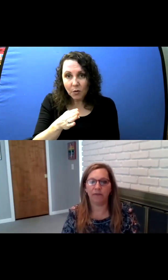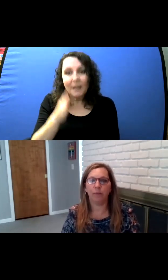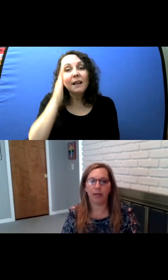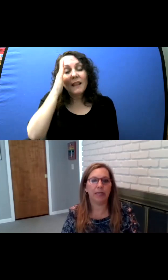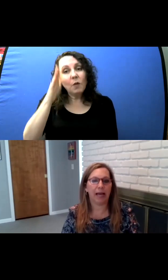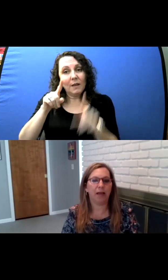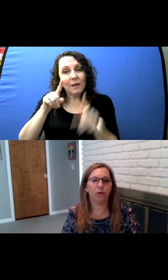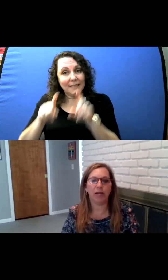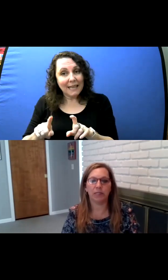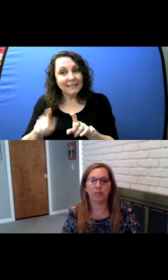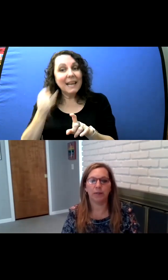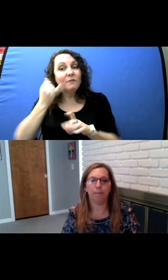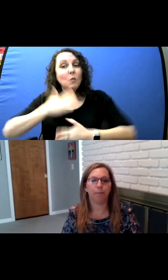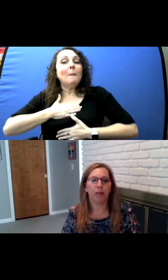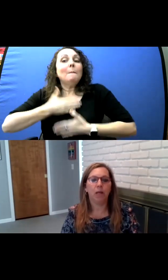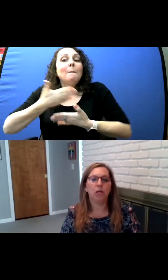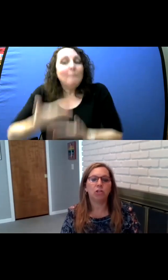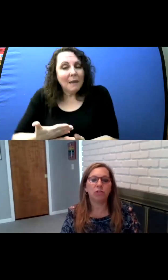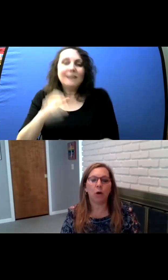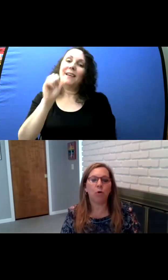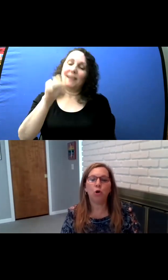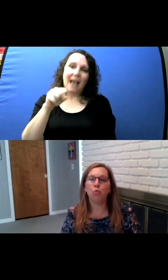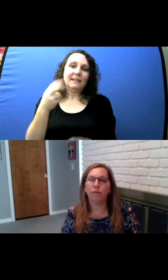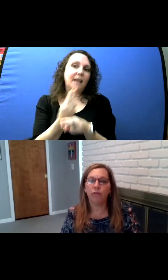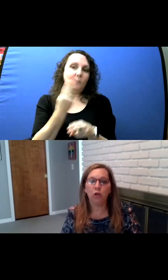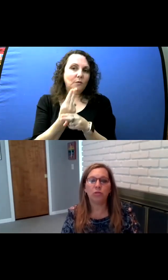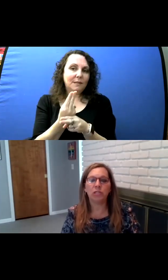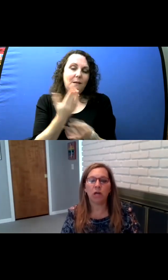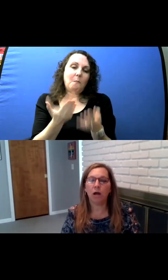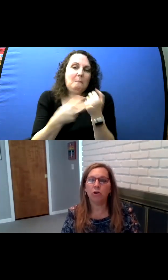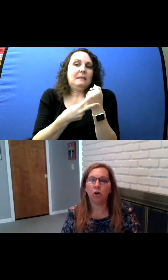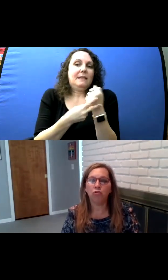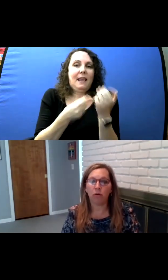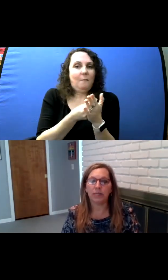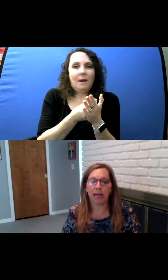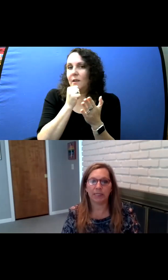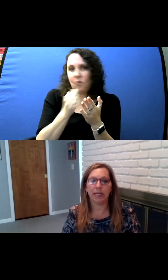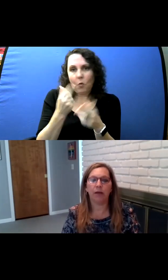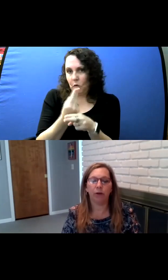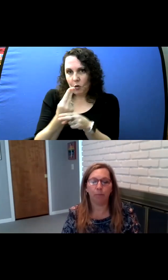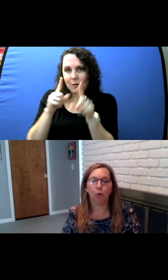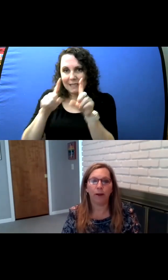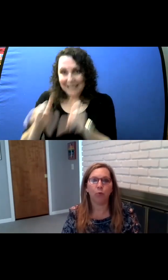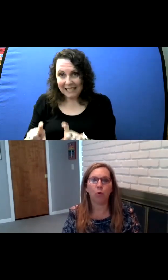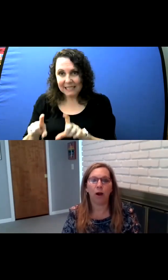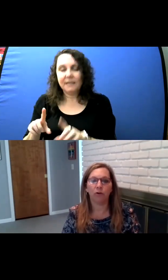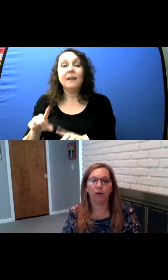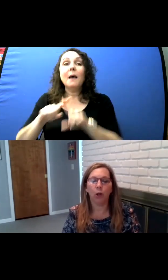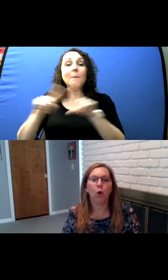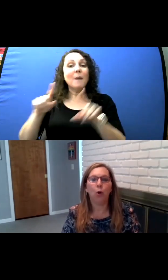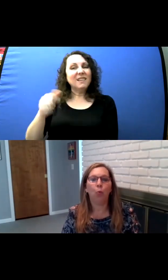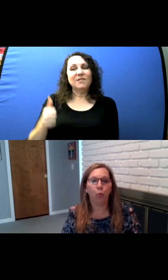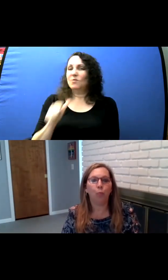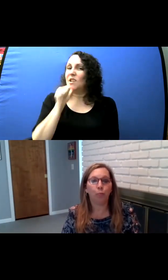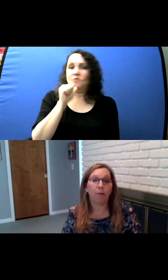might save the money and not have you tested. So someone who refuses to undergo drug testing, if an employer requires